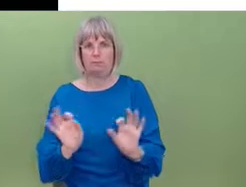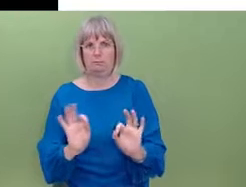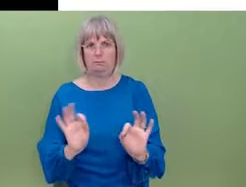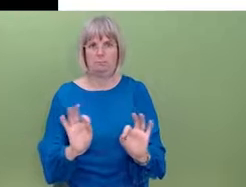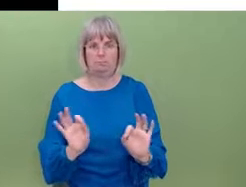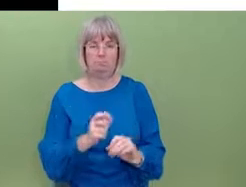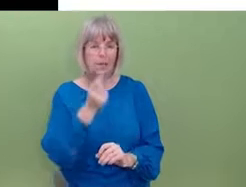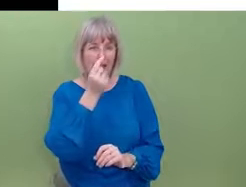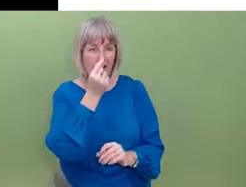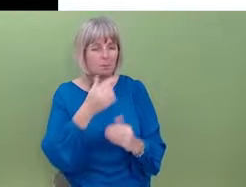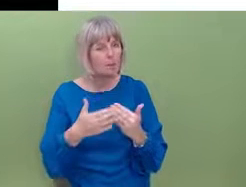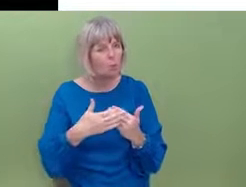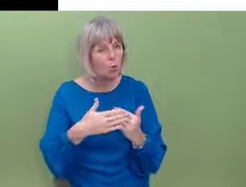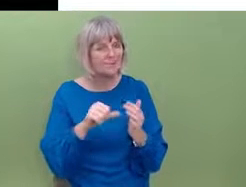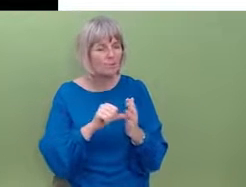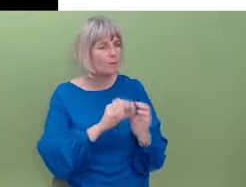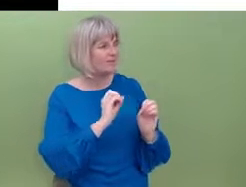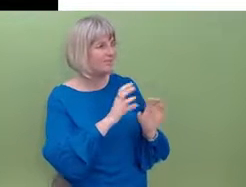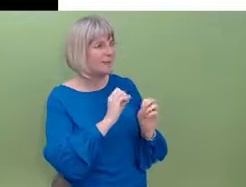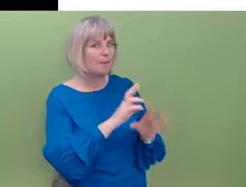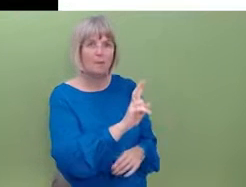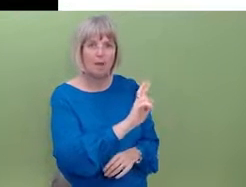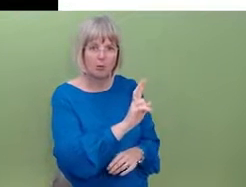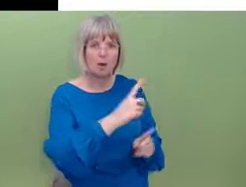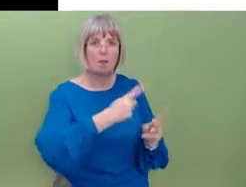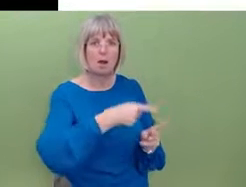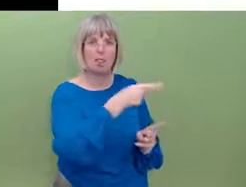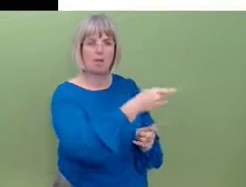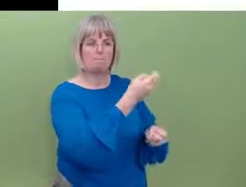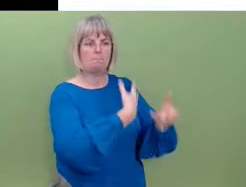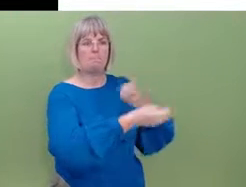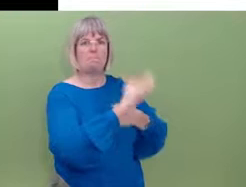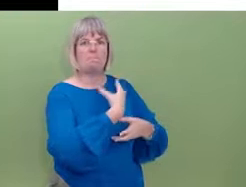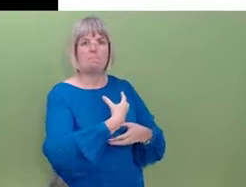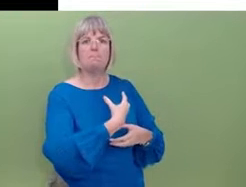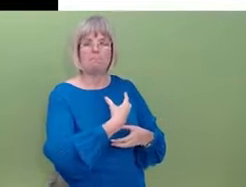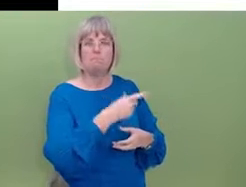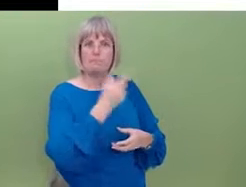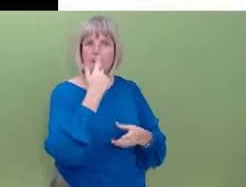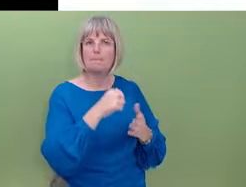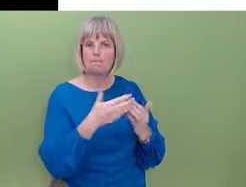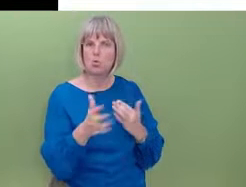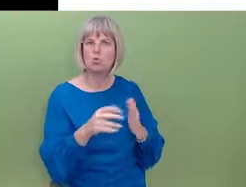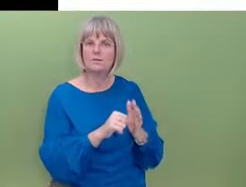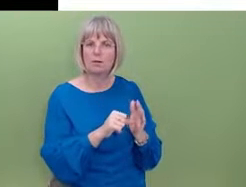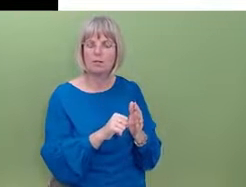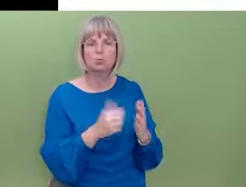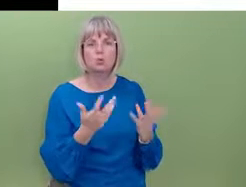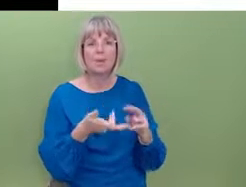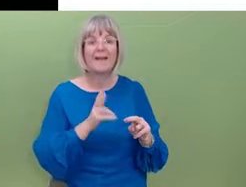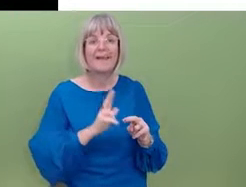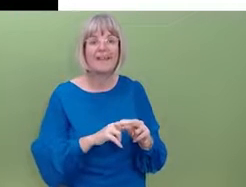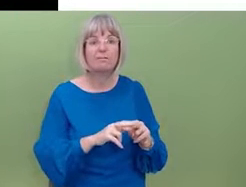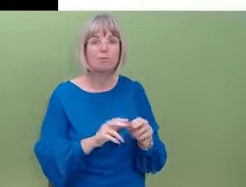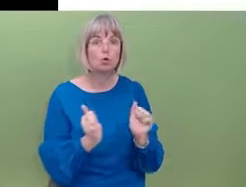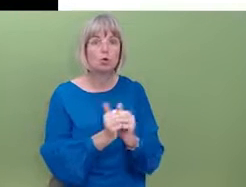feedback to parents and to get feedback from them. Therefore, if they're not around at the agreed session time, it's